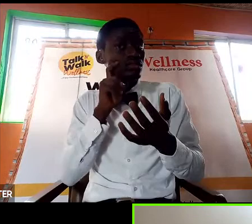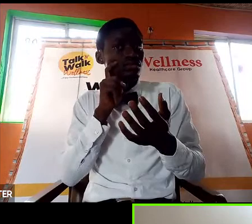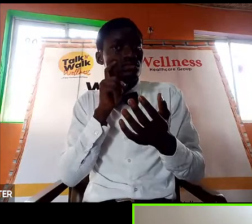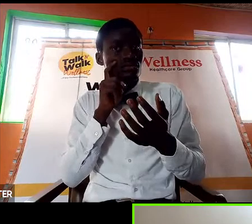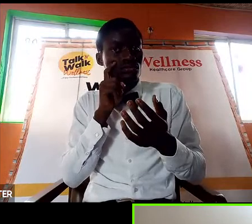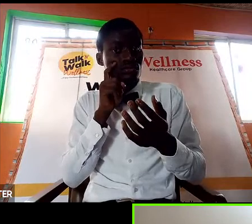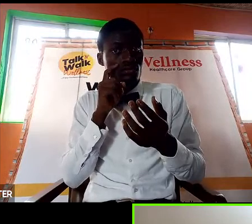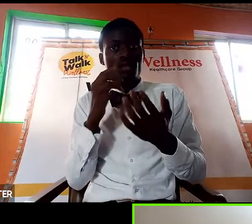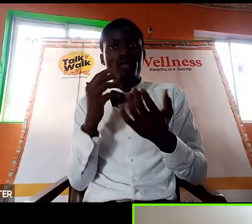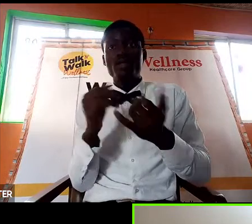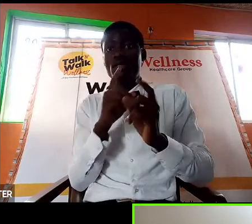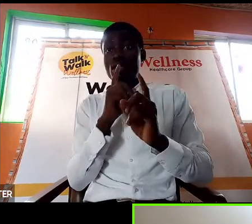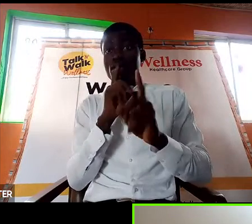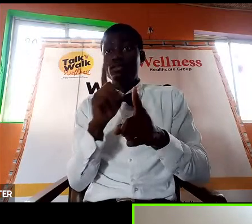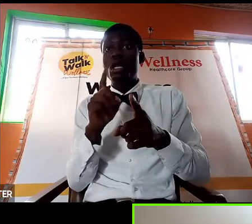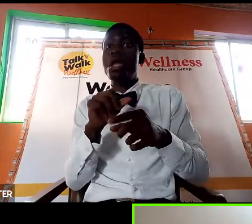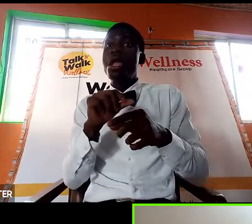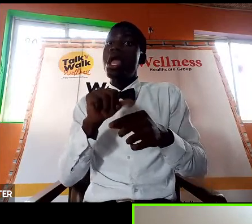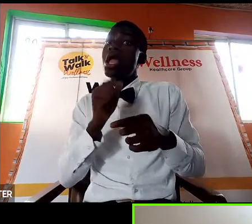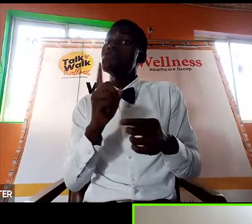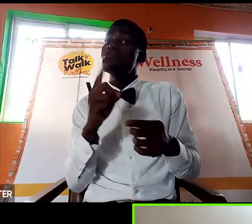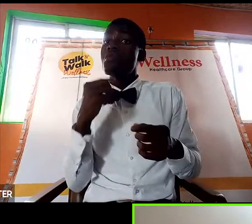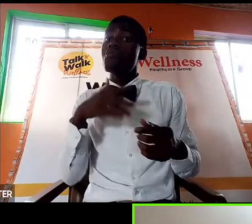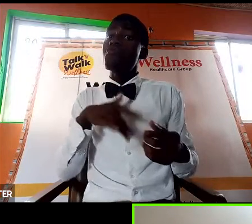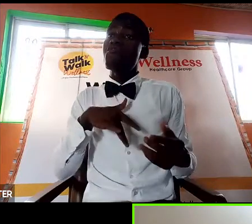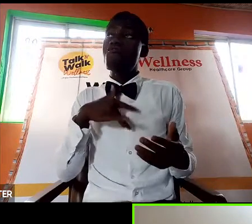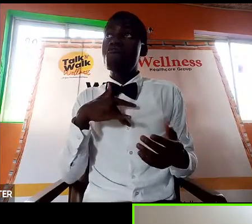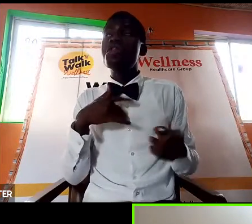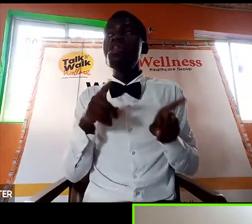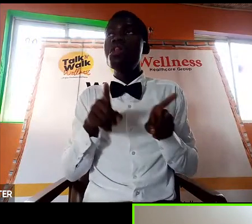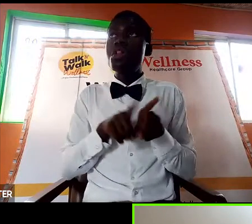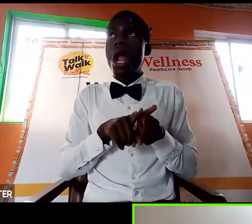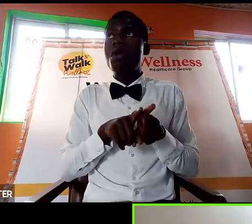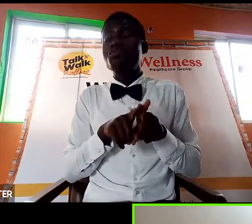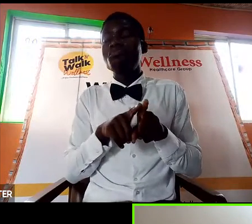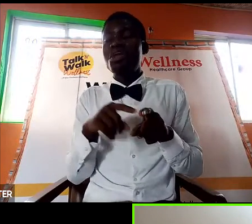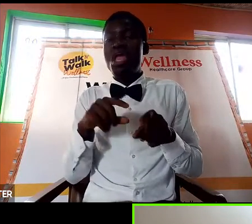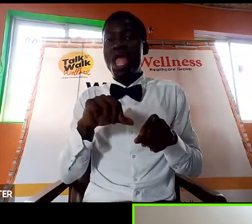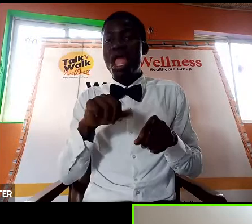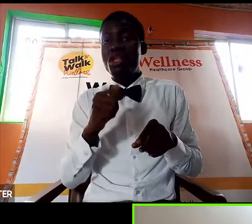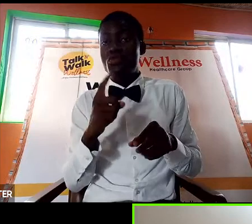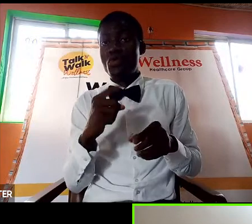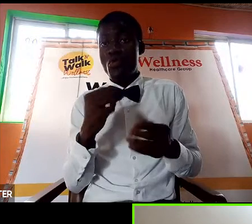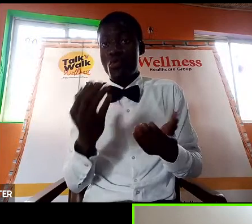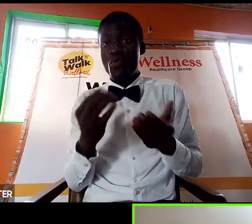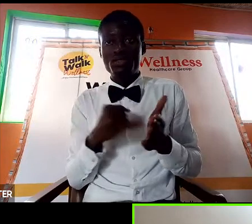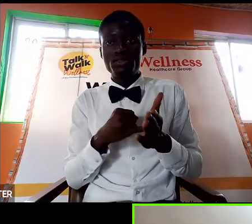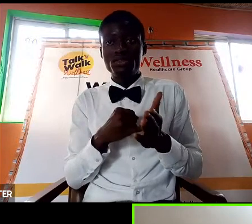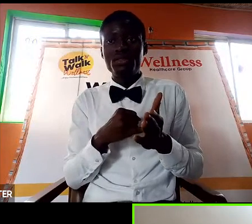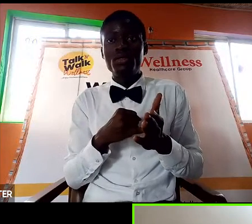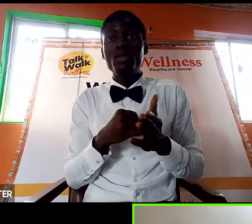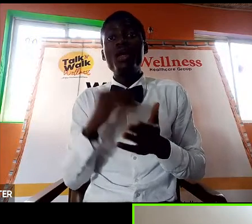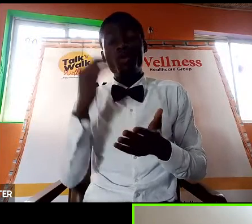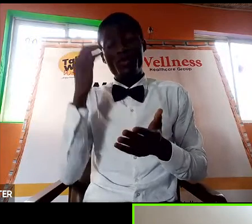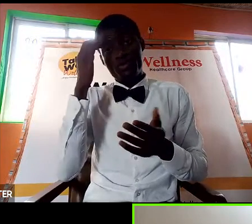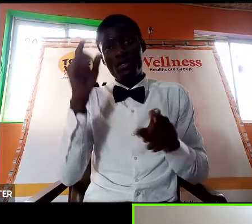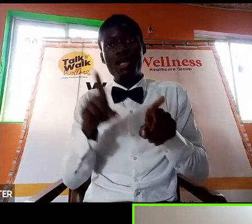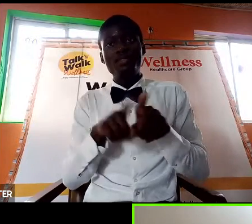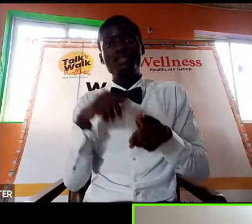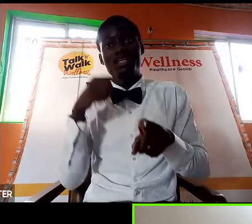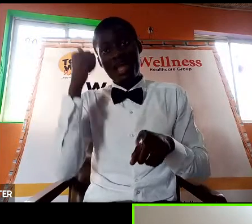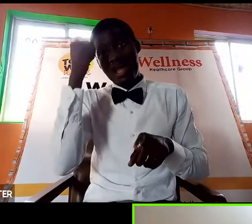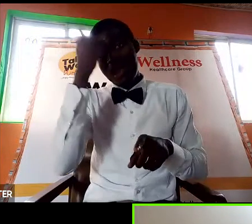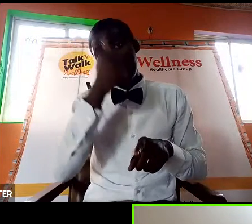Anybody that feel like, anybody that wants it. I mean, I know that for us as African women, we have been conditioned that, oh,